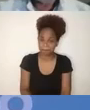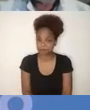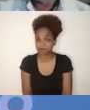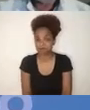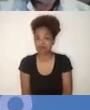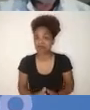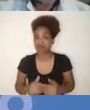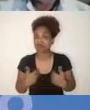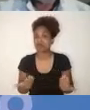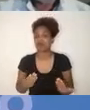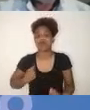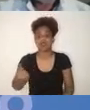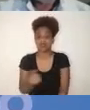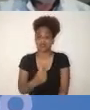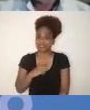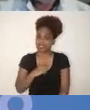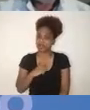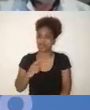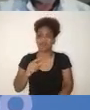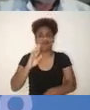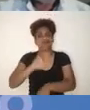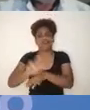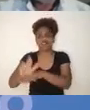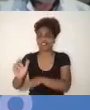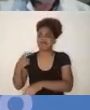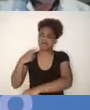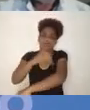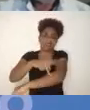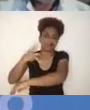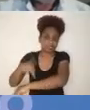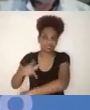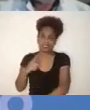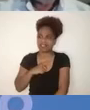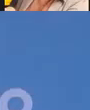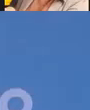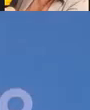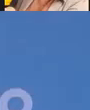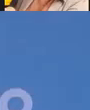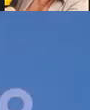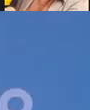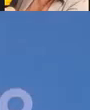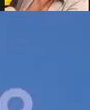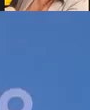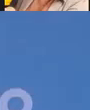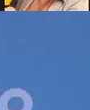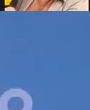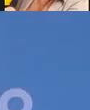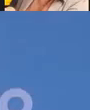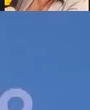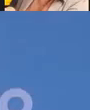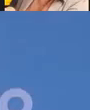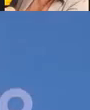tools. And this implies, let me say, a new mindset, a new way of learning and teaching. The role of social and emotional